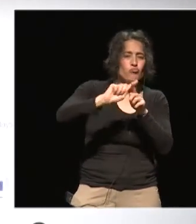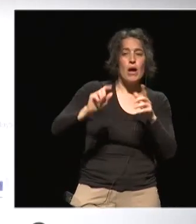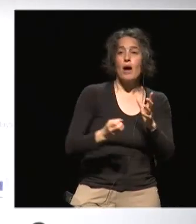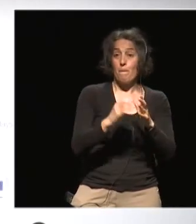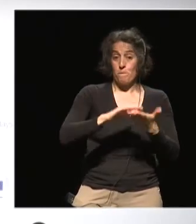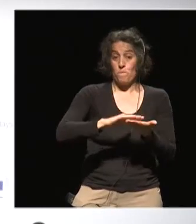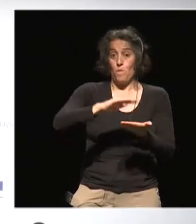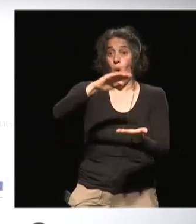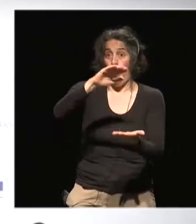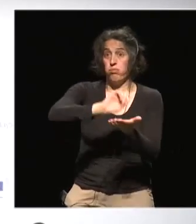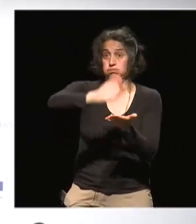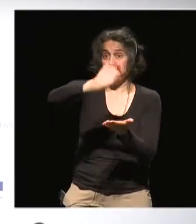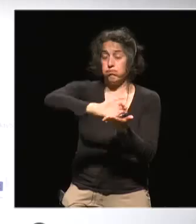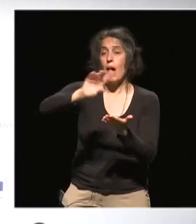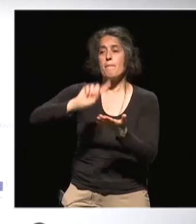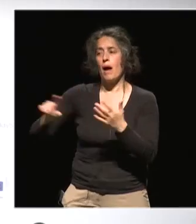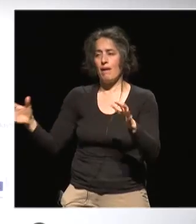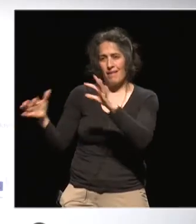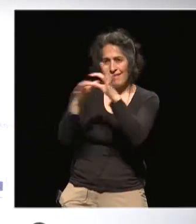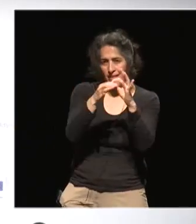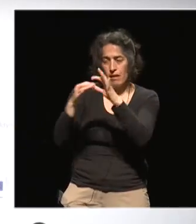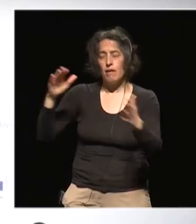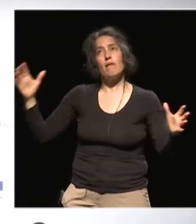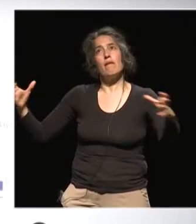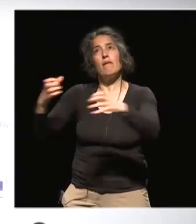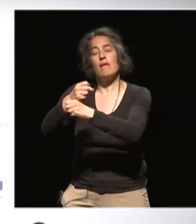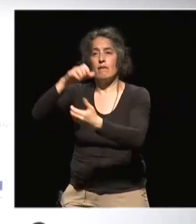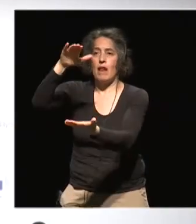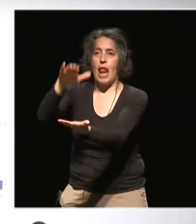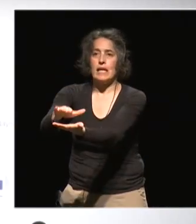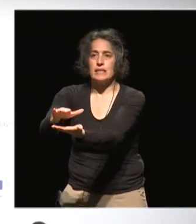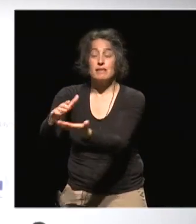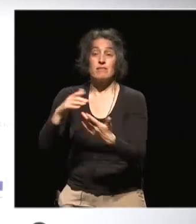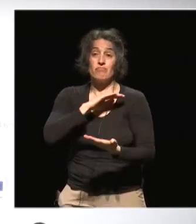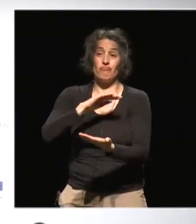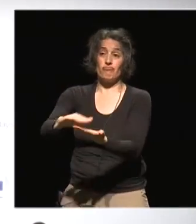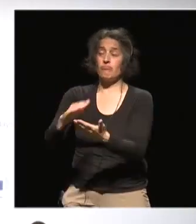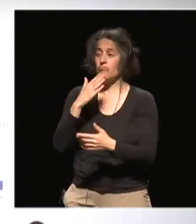is conditional on developed countries providing more finance? Did I hear you say that?